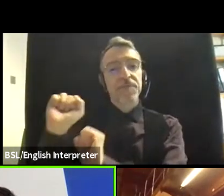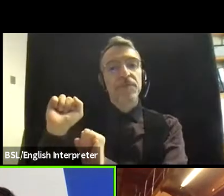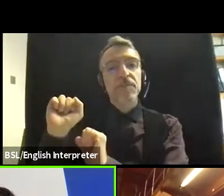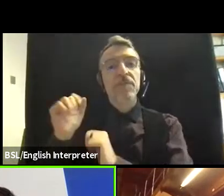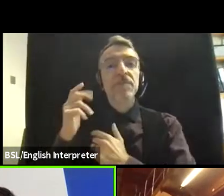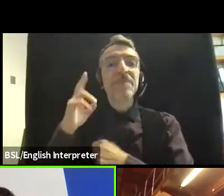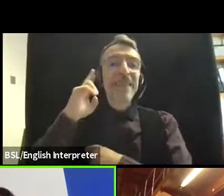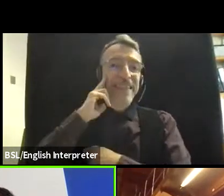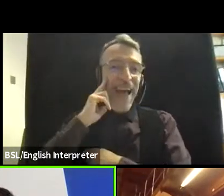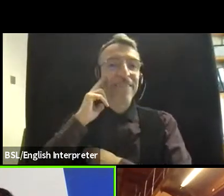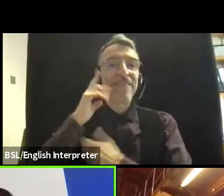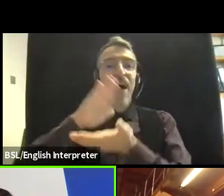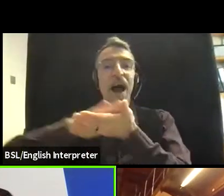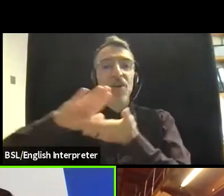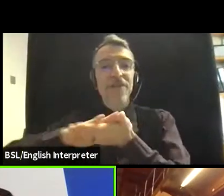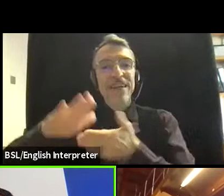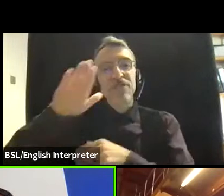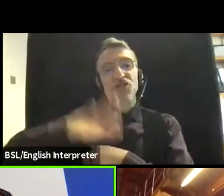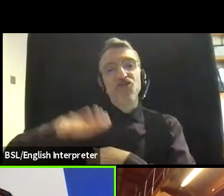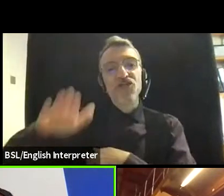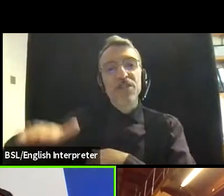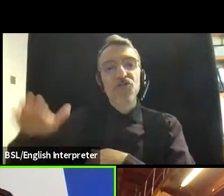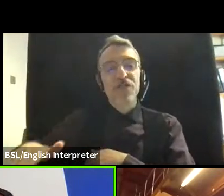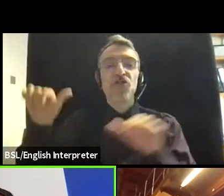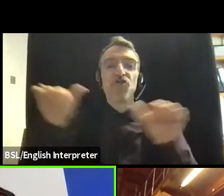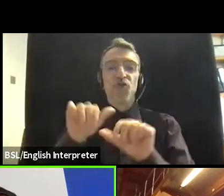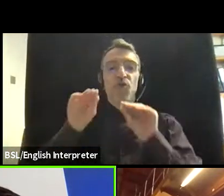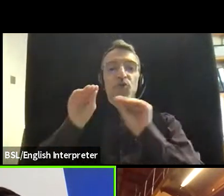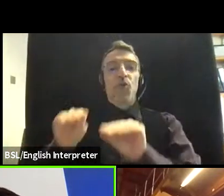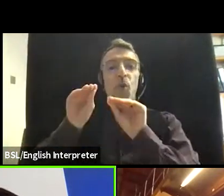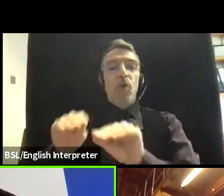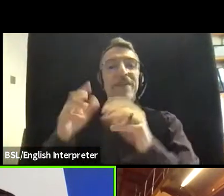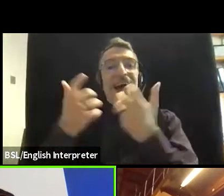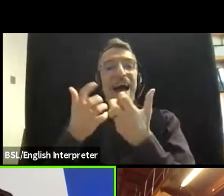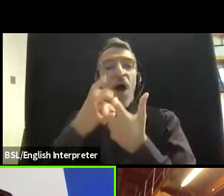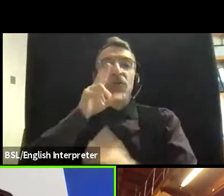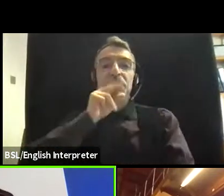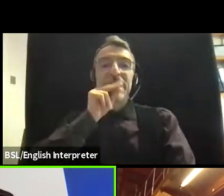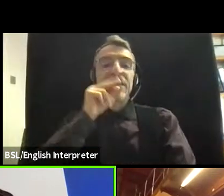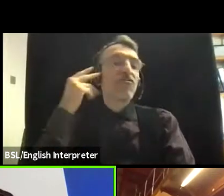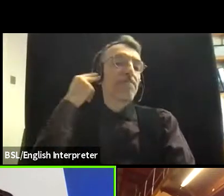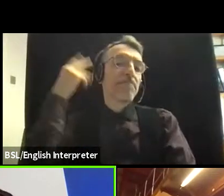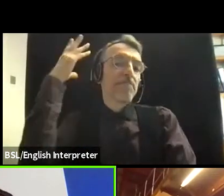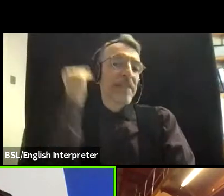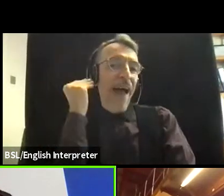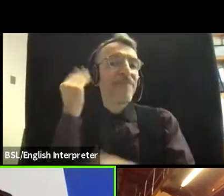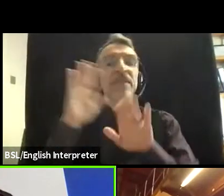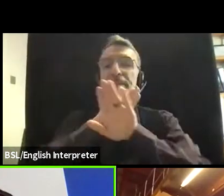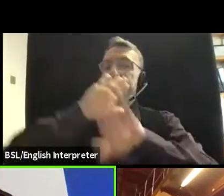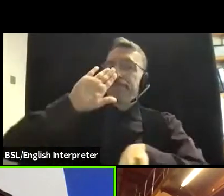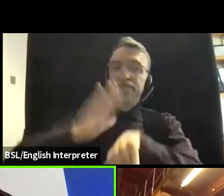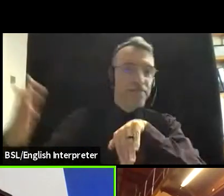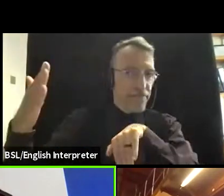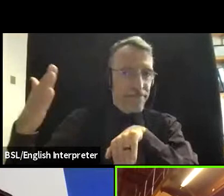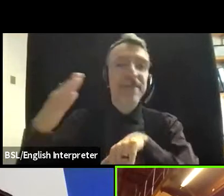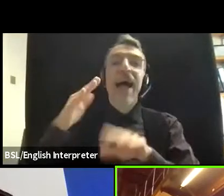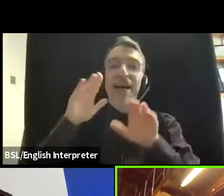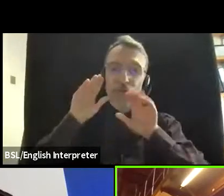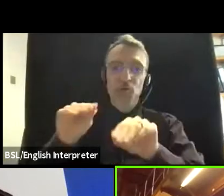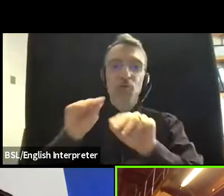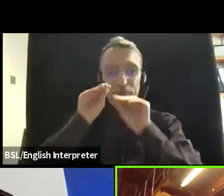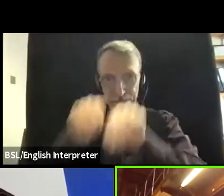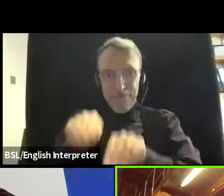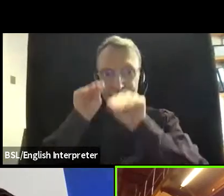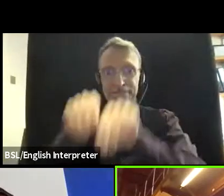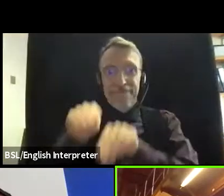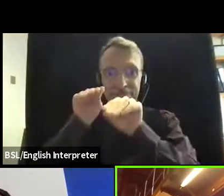deaf and hard of hearing children should be taught how to speak. So even if they are deaf, they need to learn how to speak and